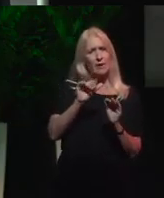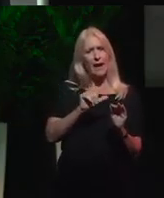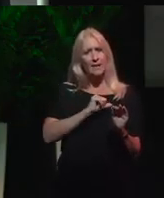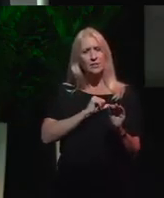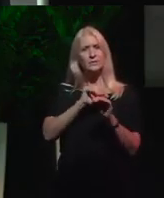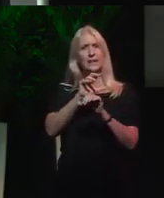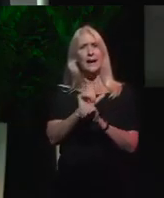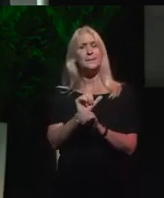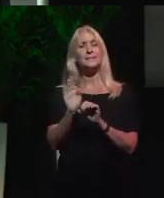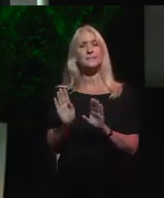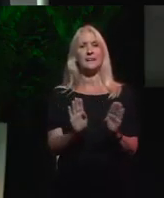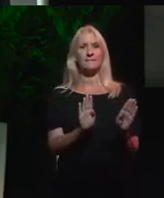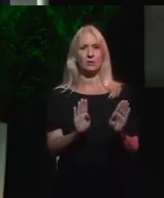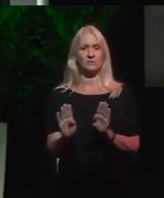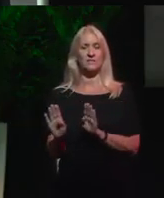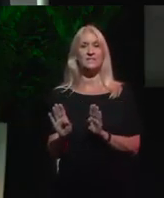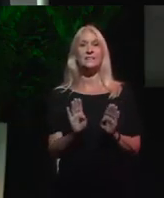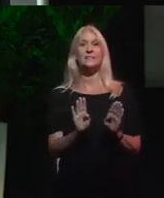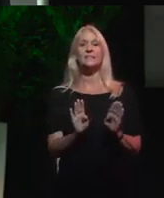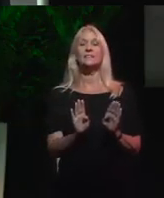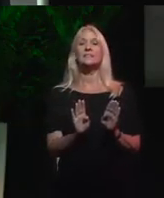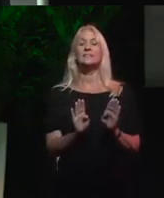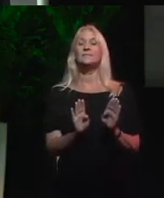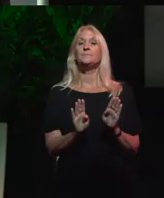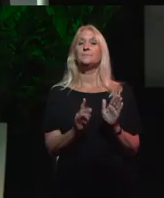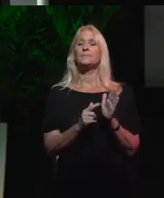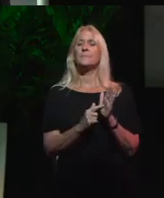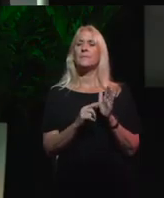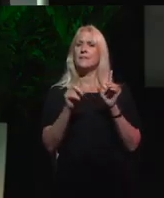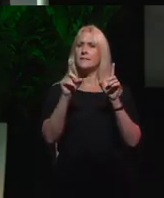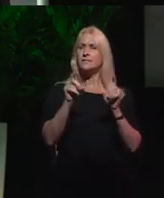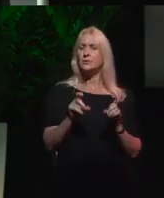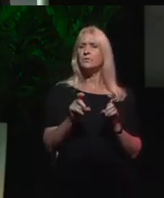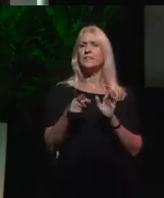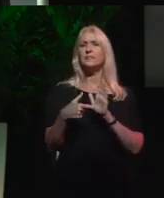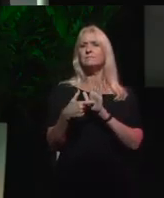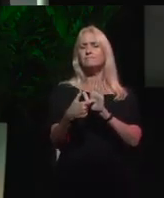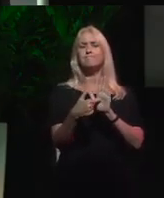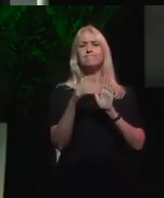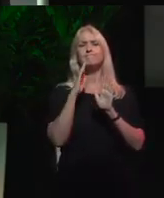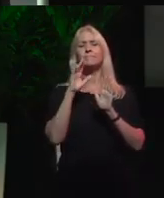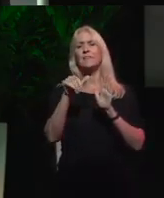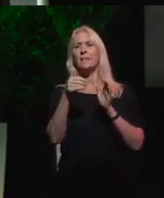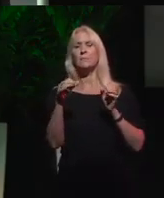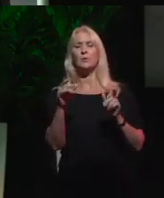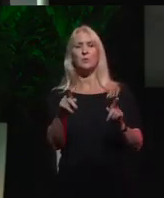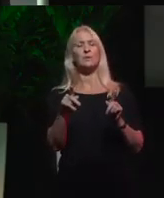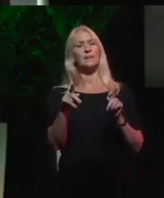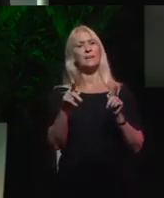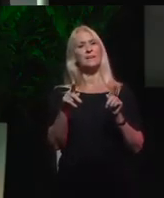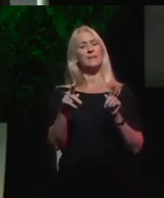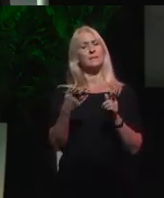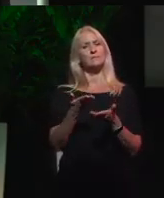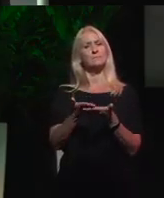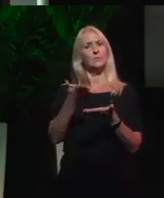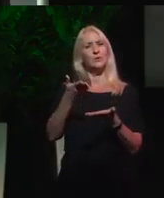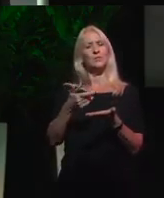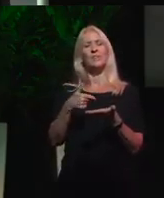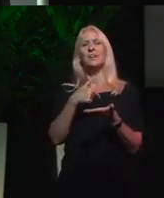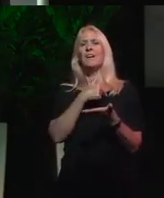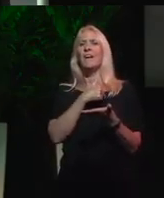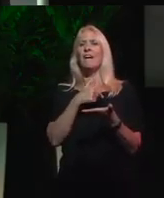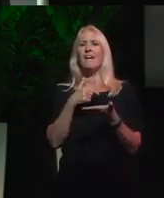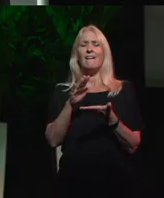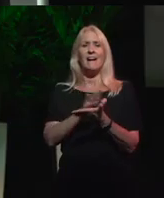behaviors. The instrument demonstrates yet another opportunity to showcase that our college cares about